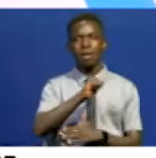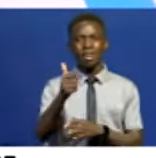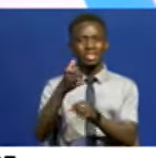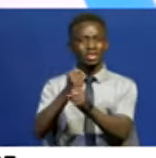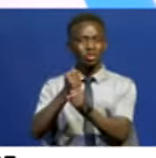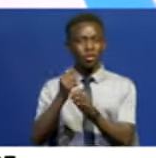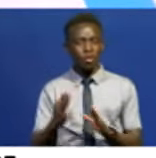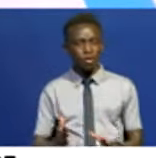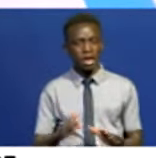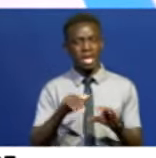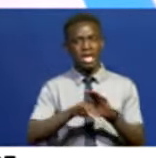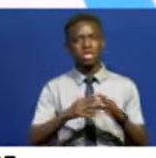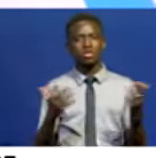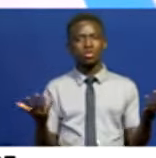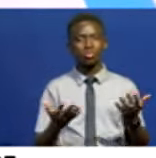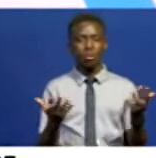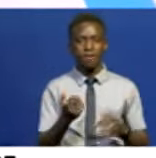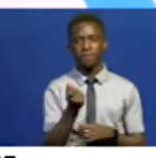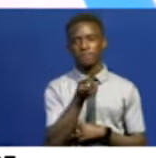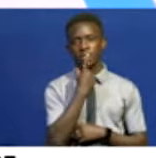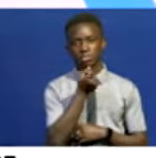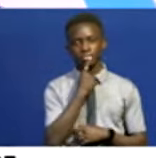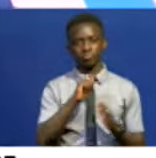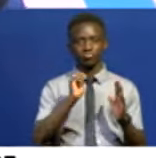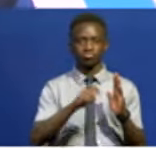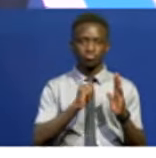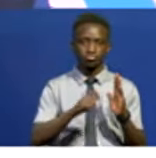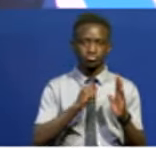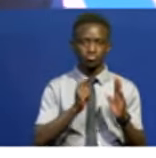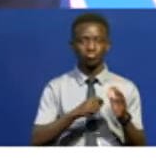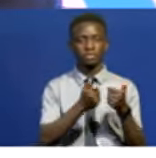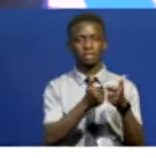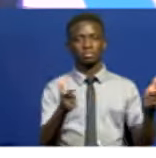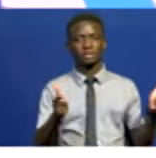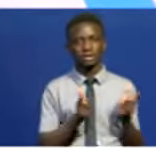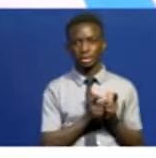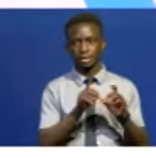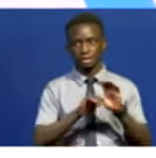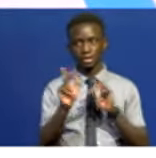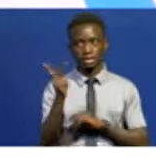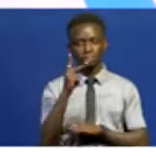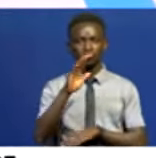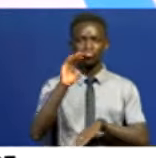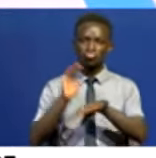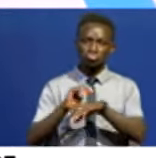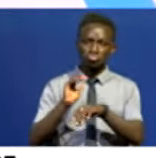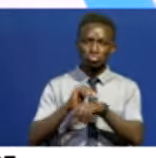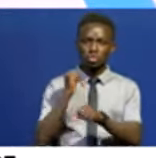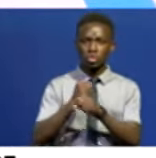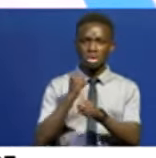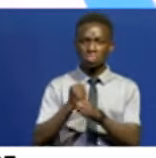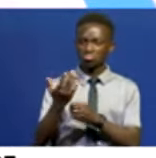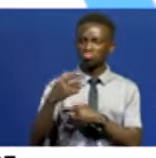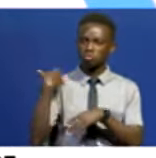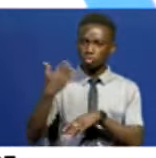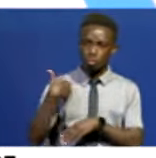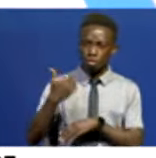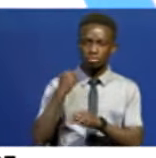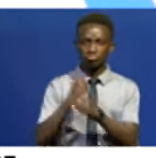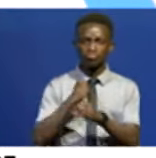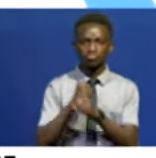pharmaceutical manufacturing space in Kenya. The noble work that you do not only enables us